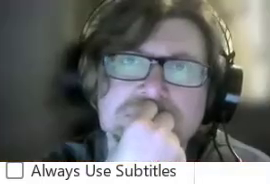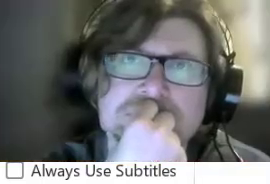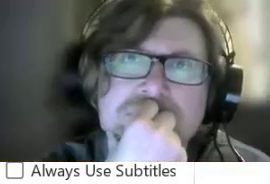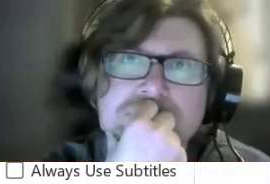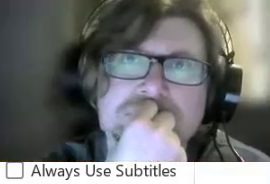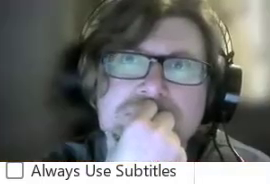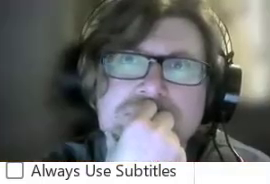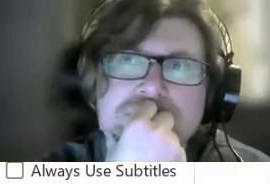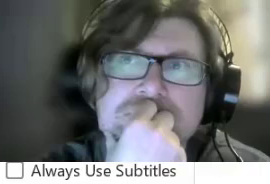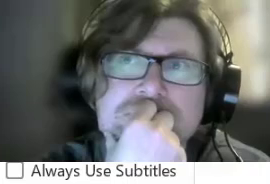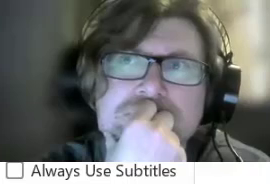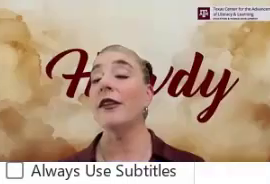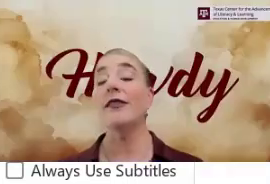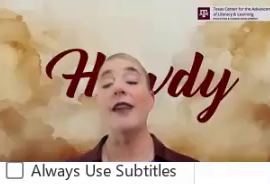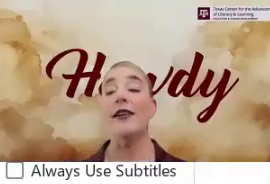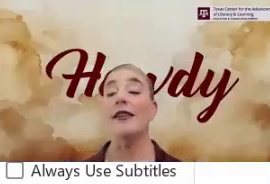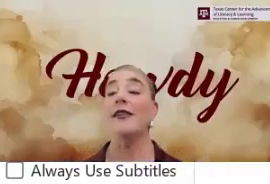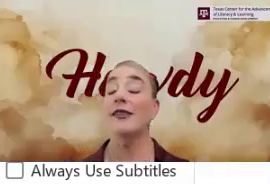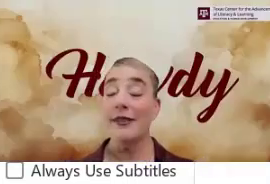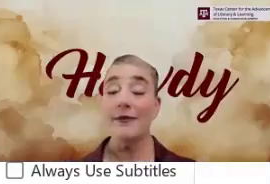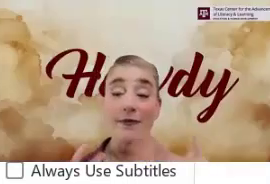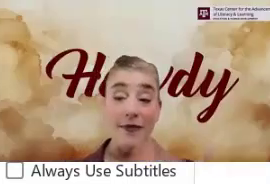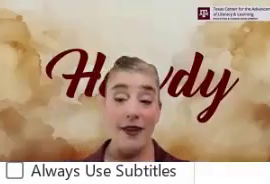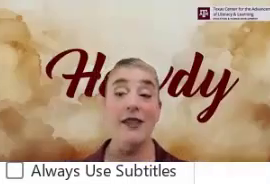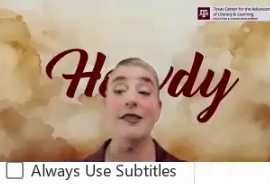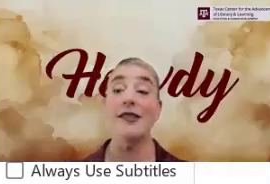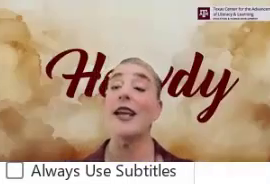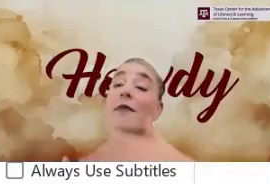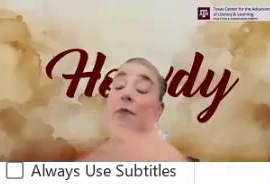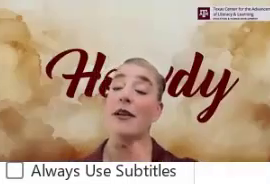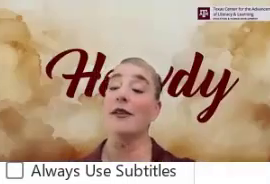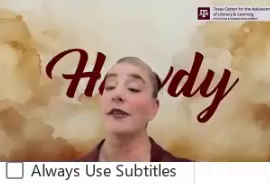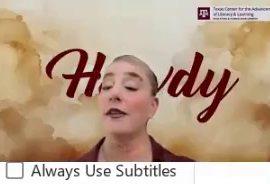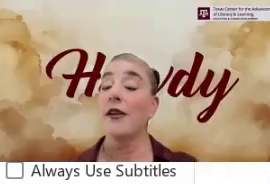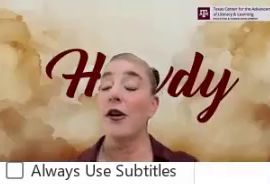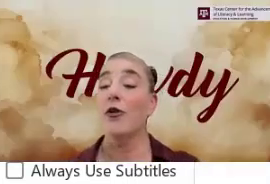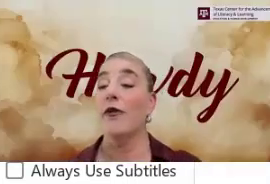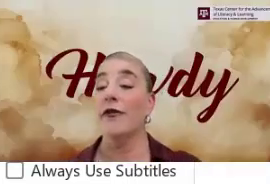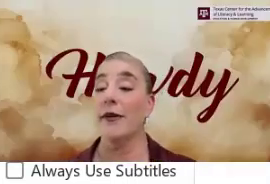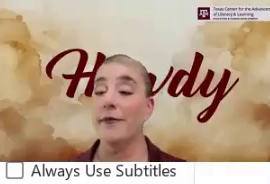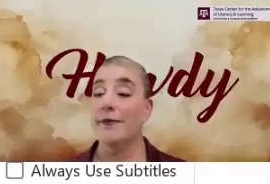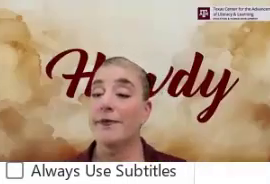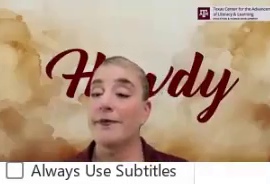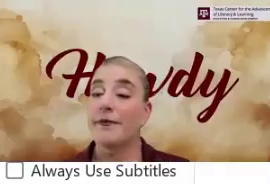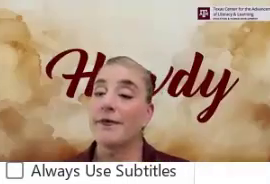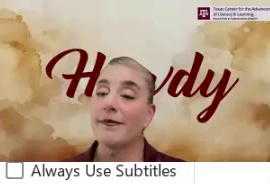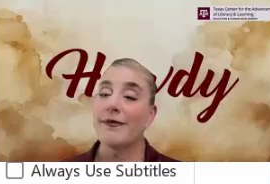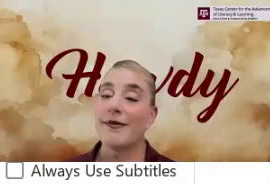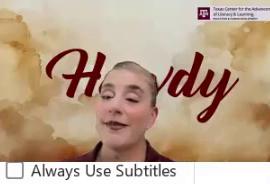experience. May not look exactly the same, but is it equivalent?